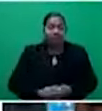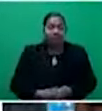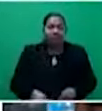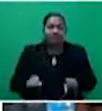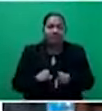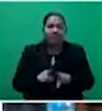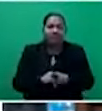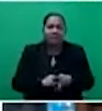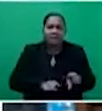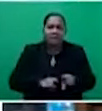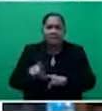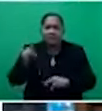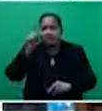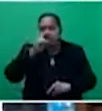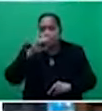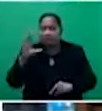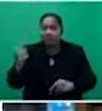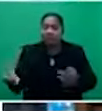of the people from the other side,